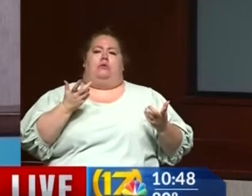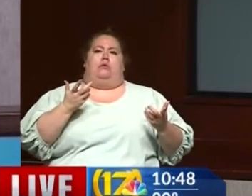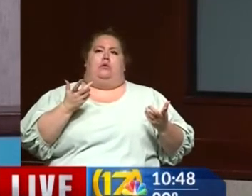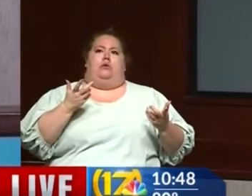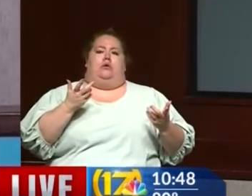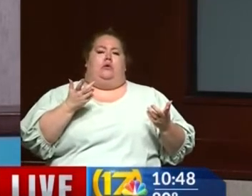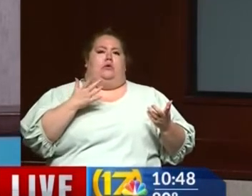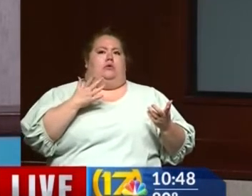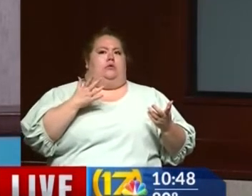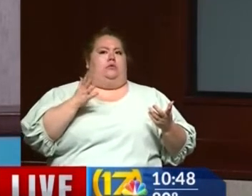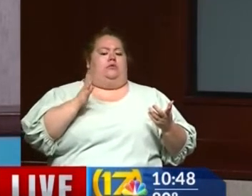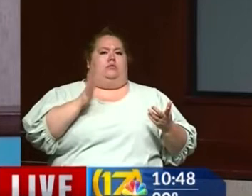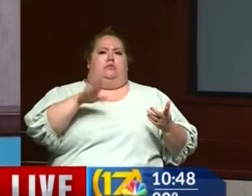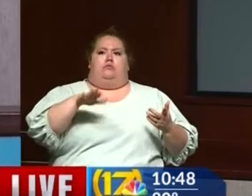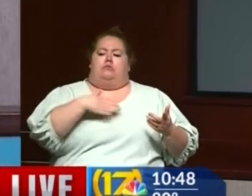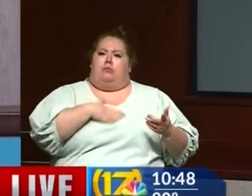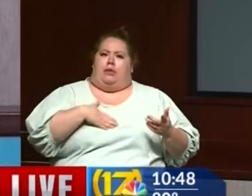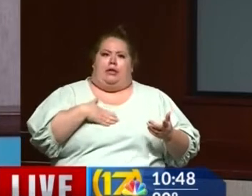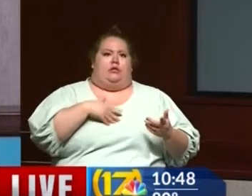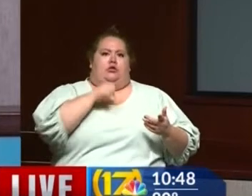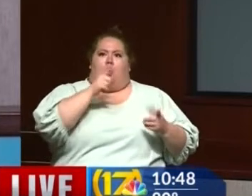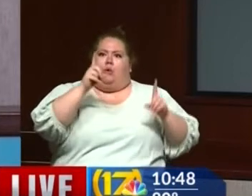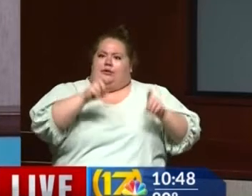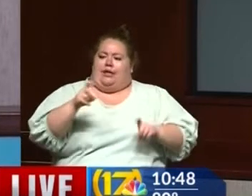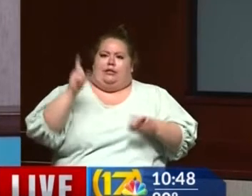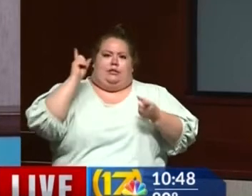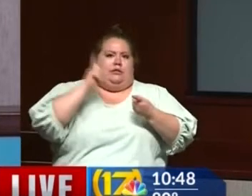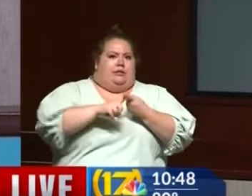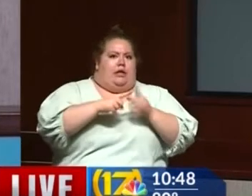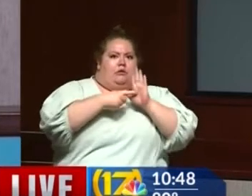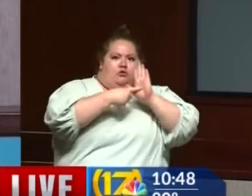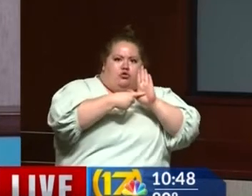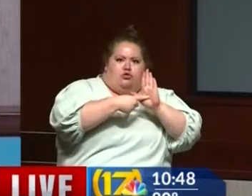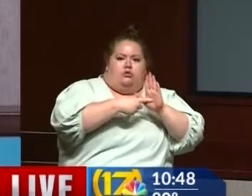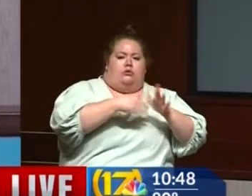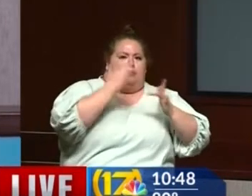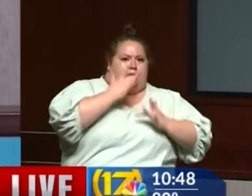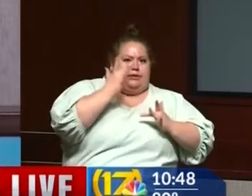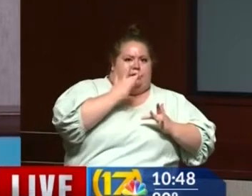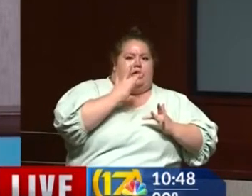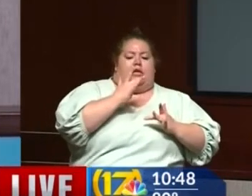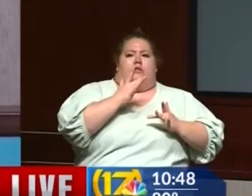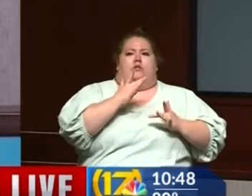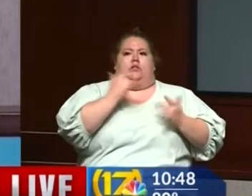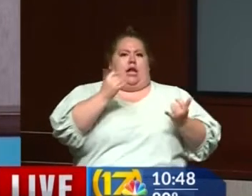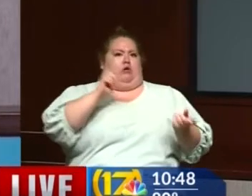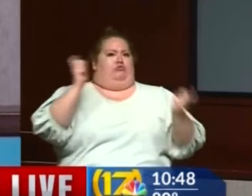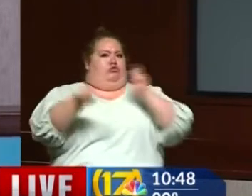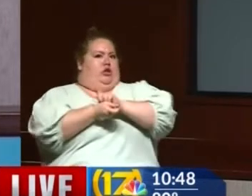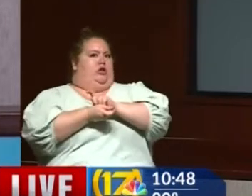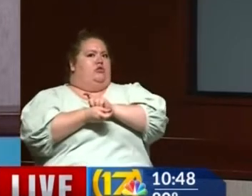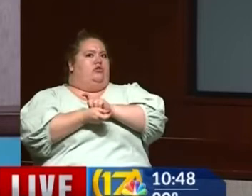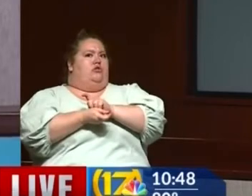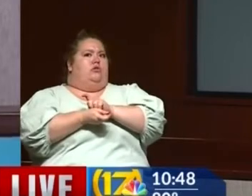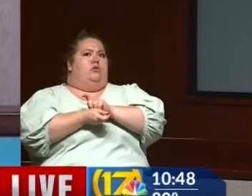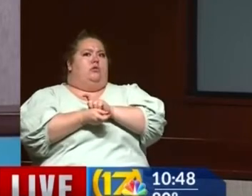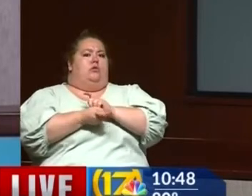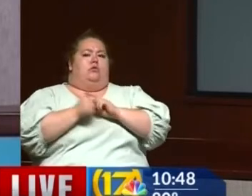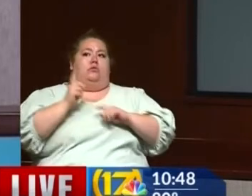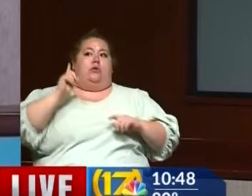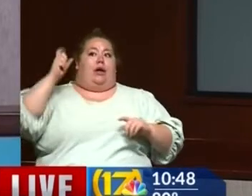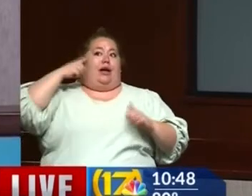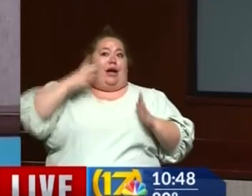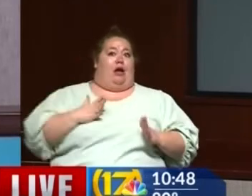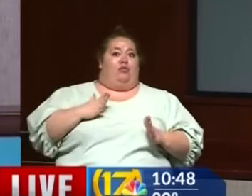unless they had symptoms or had no exposure, just because there was a shortage of so many tests and things. So, and the governor himself